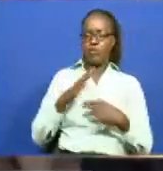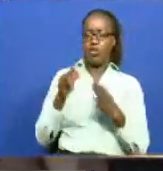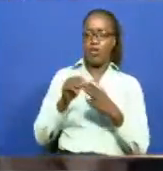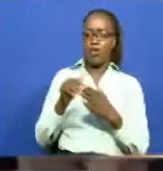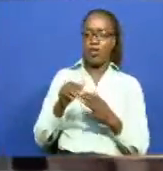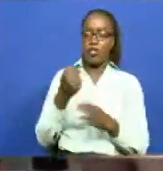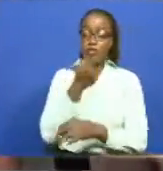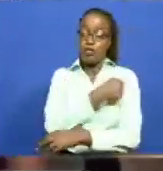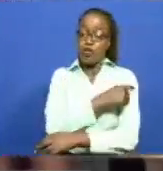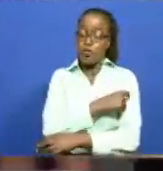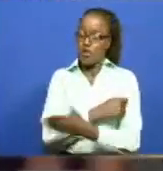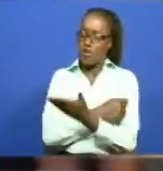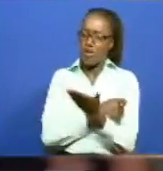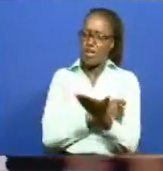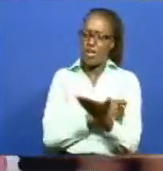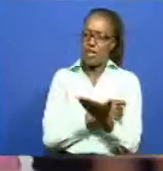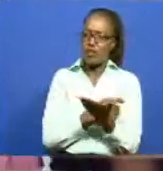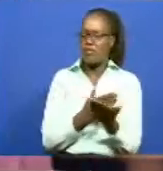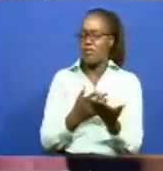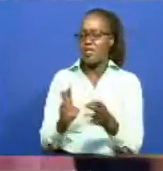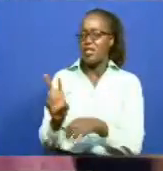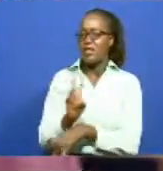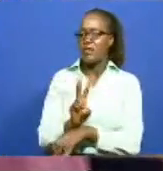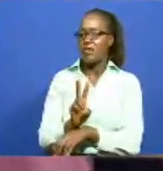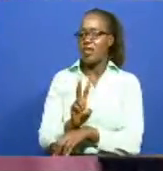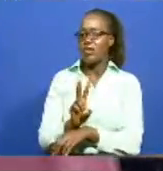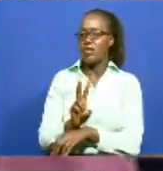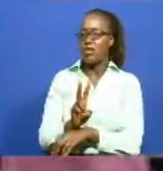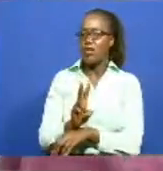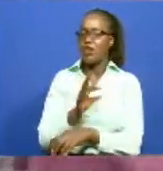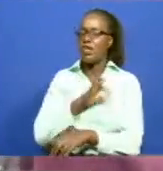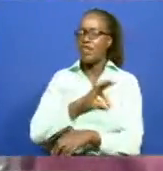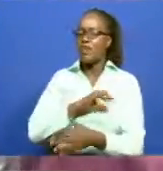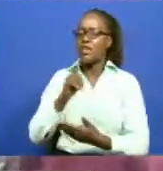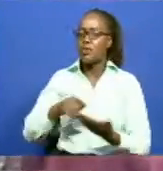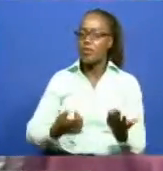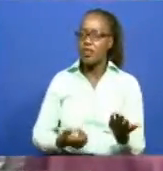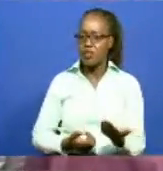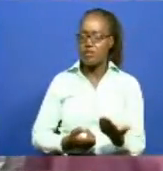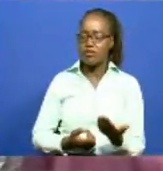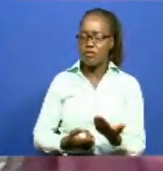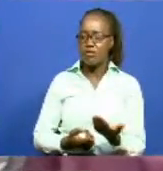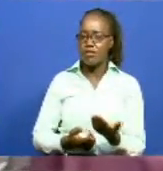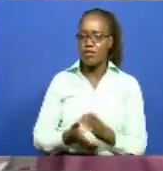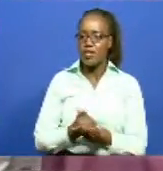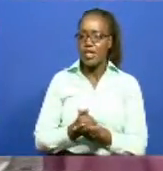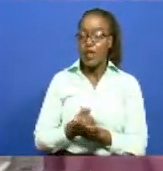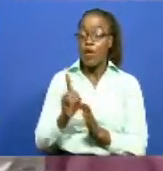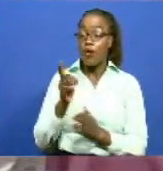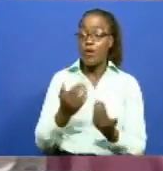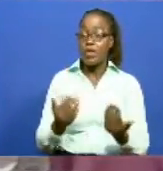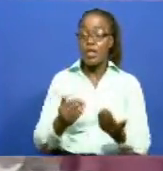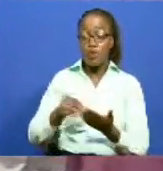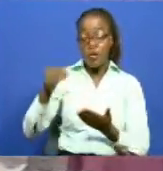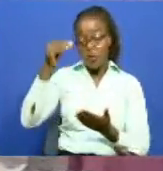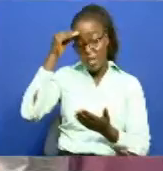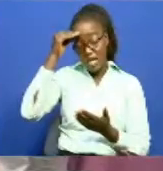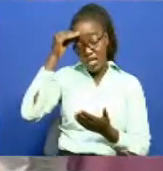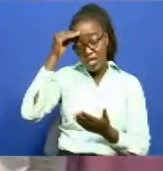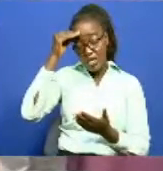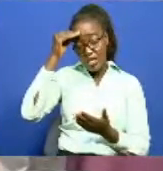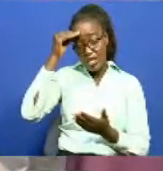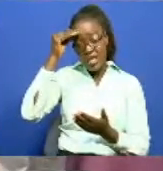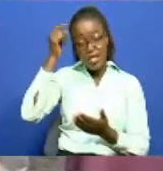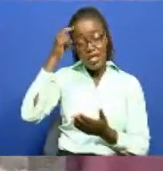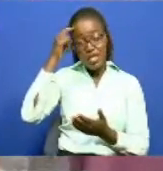question, what would be the value of doing that? I think one of the key things that we've learned, and really one of the big reflections